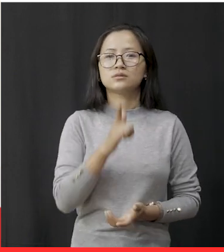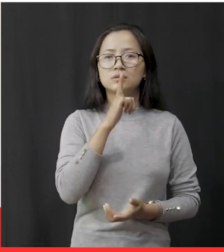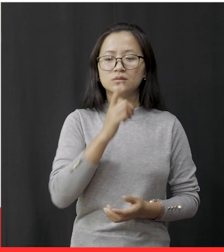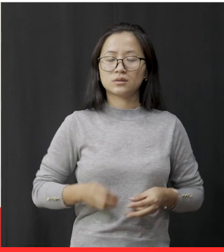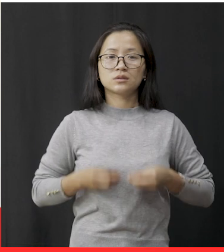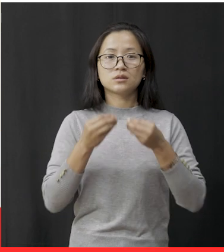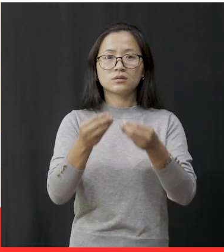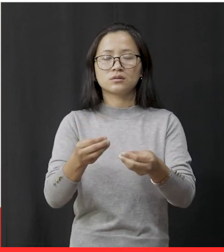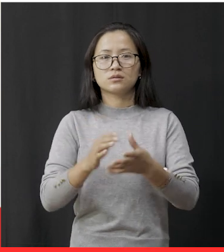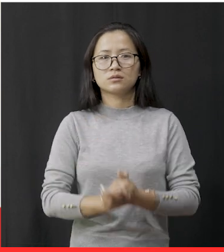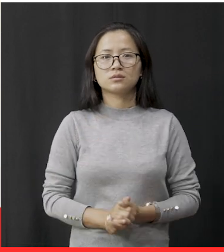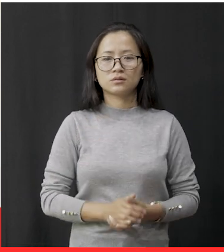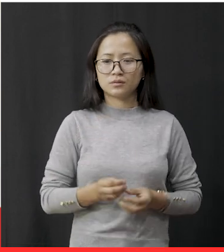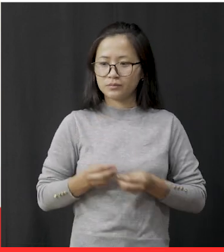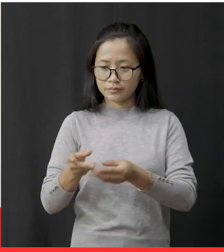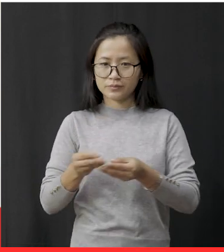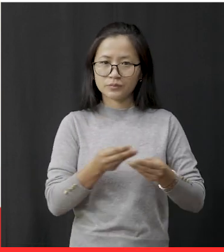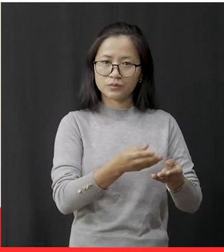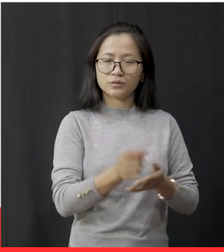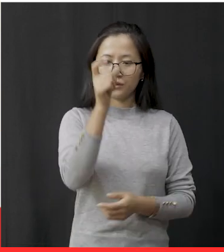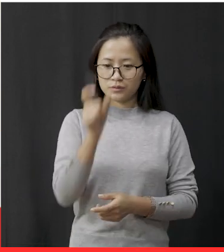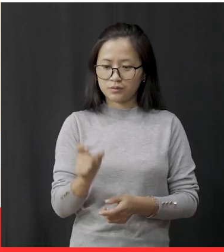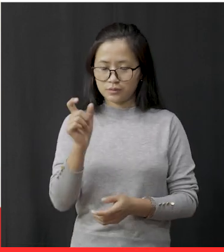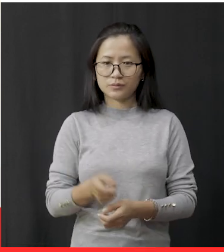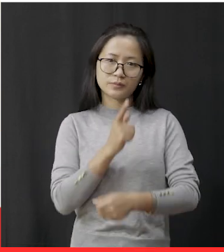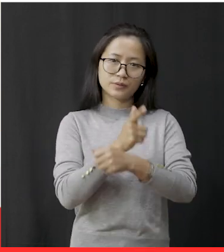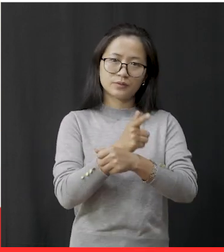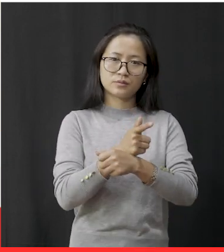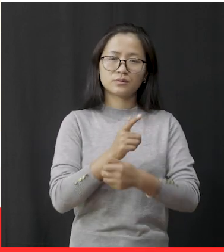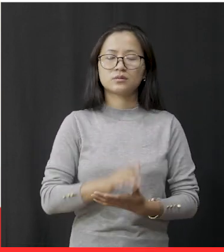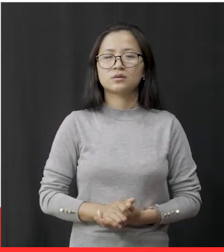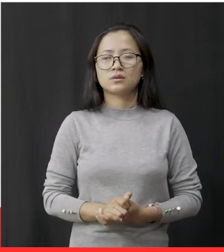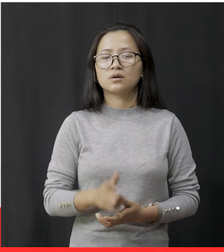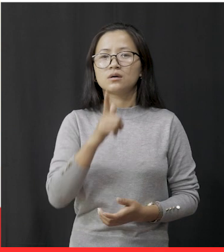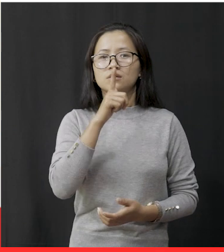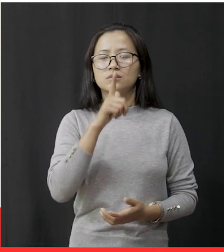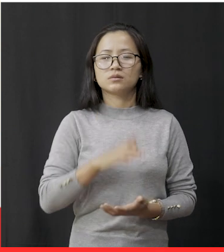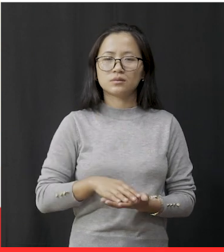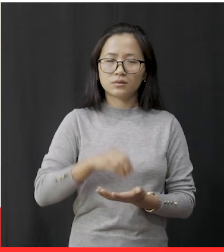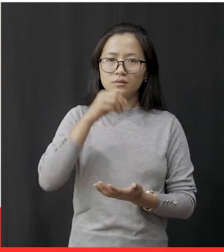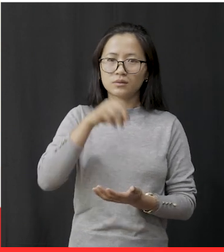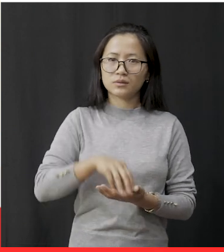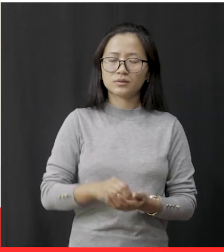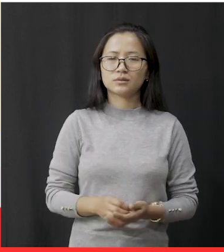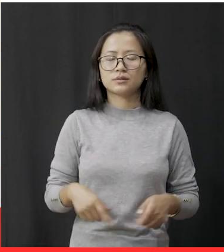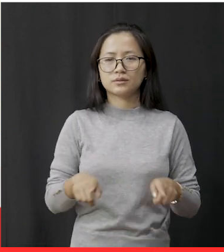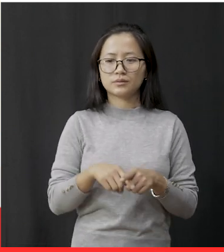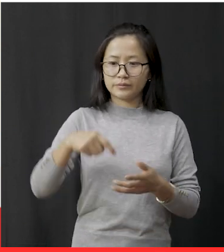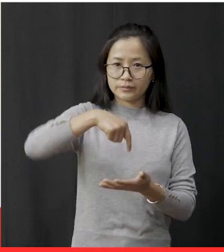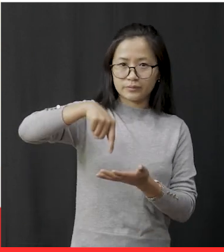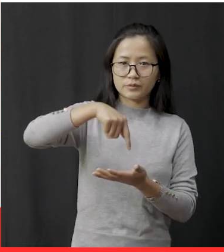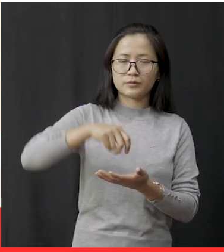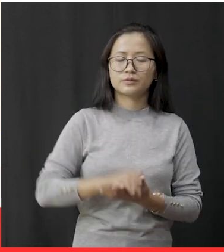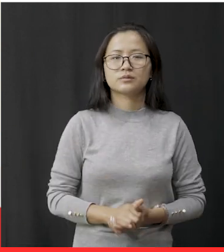by, so you can see these are distributed by their teachers. So for lunch, we eat rice and curry.